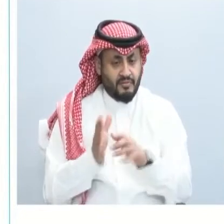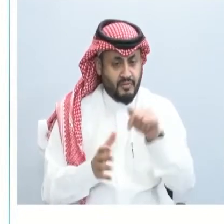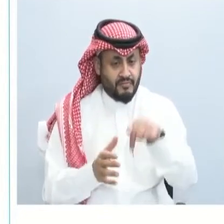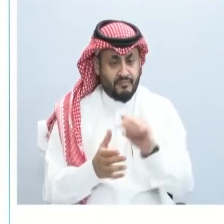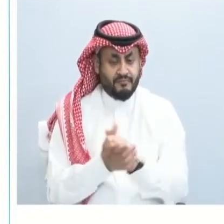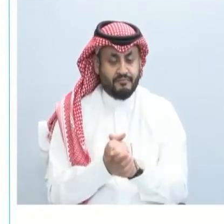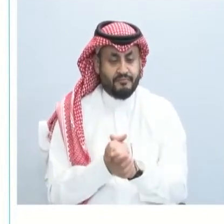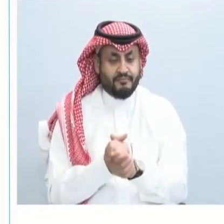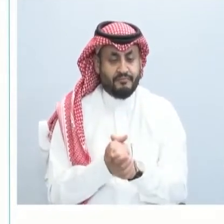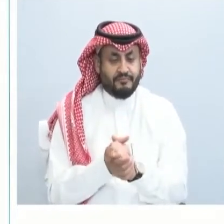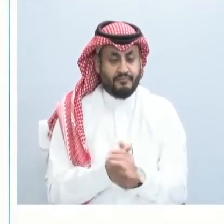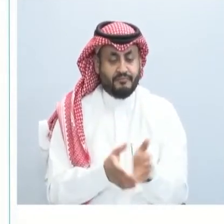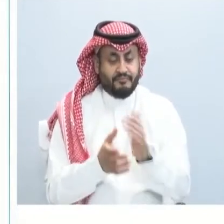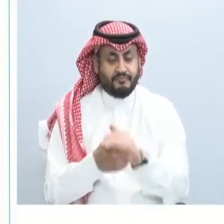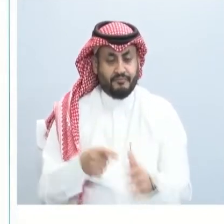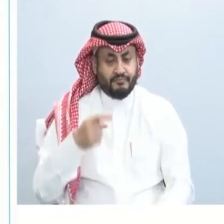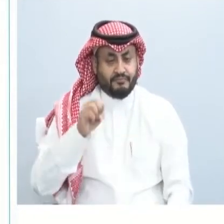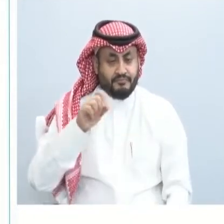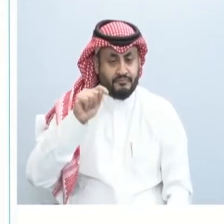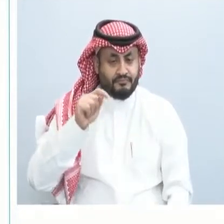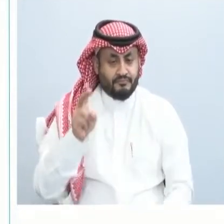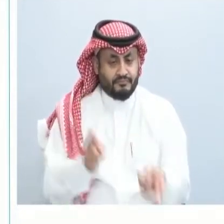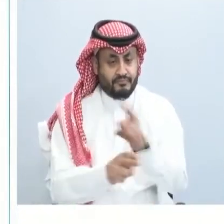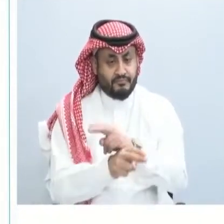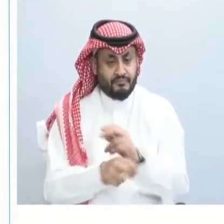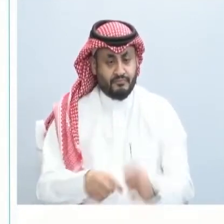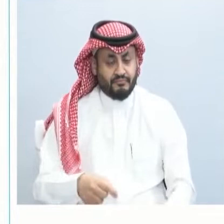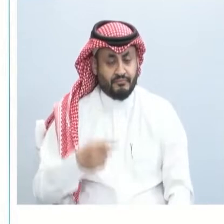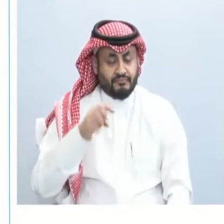here. And got, it will be gets.